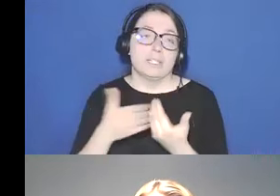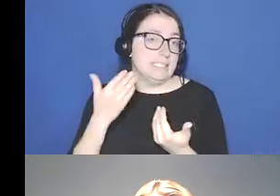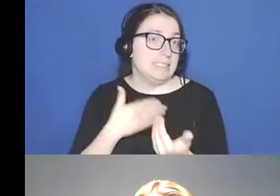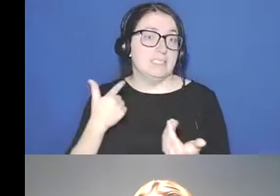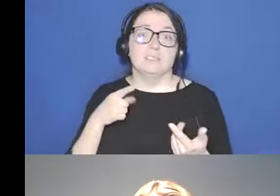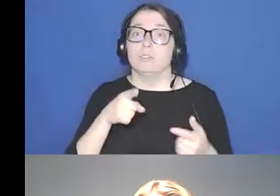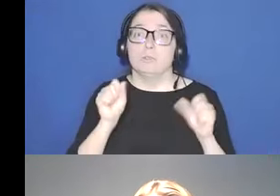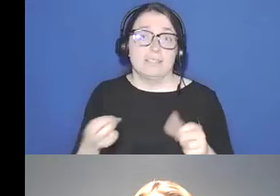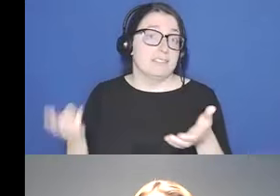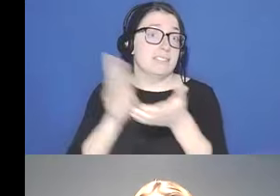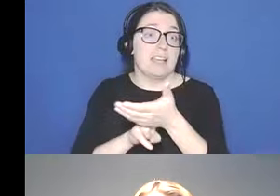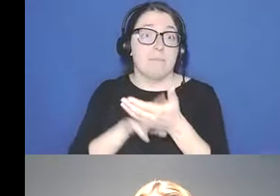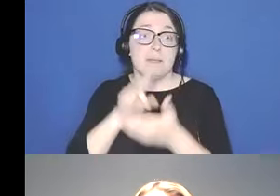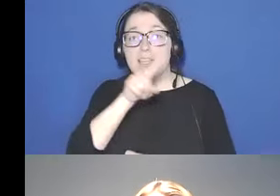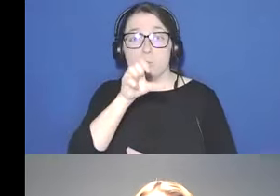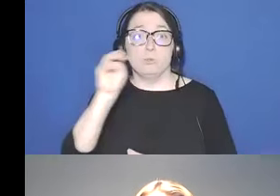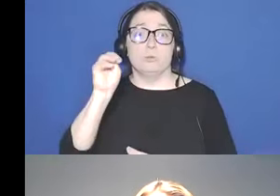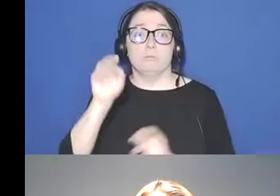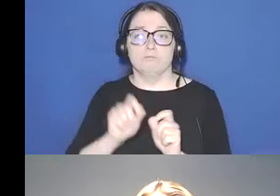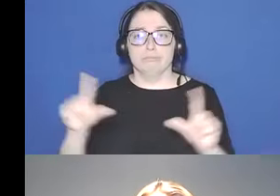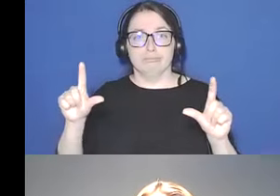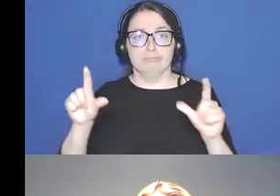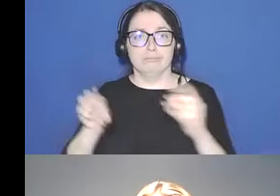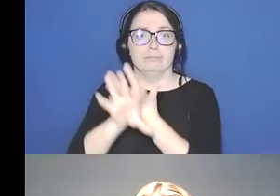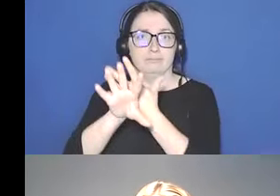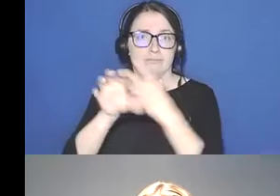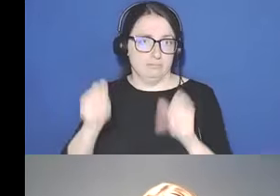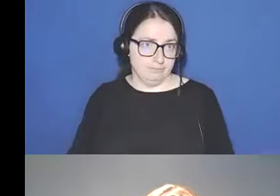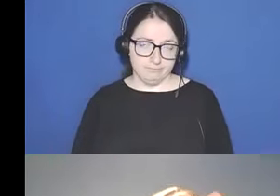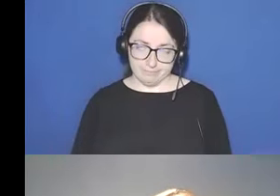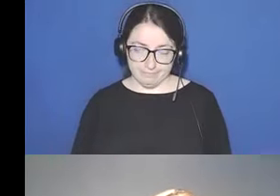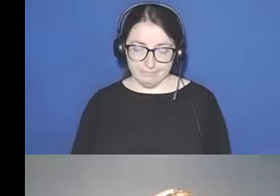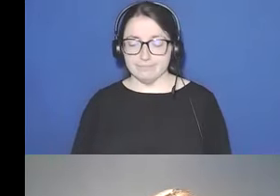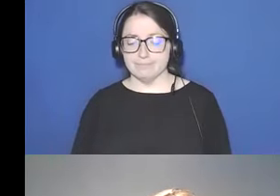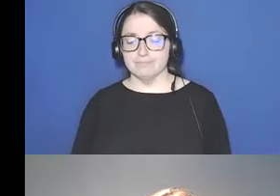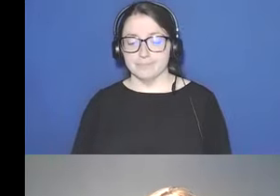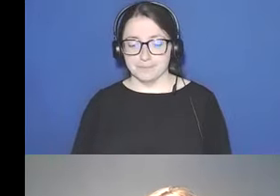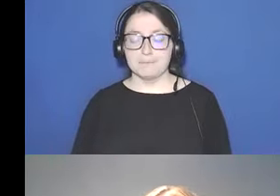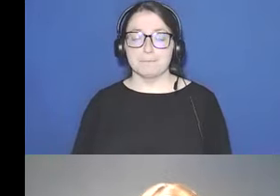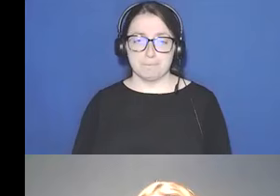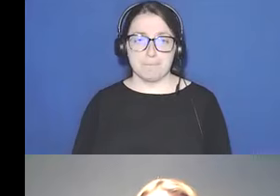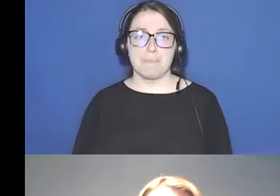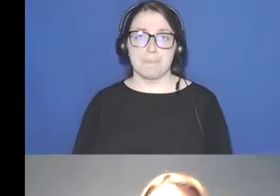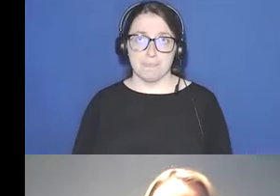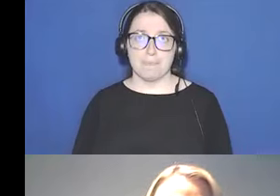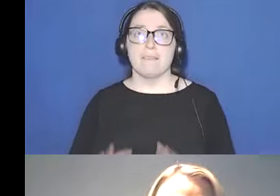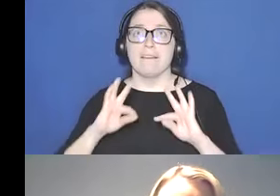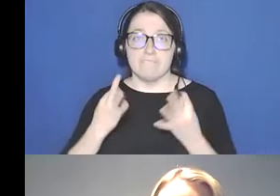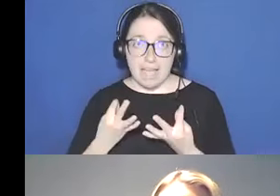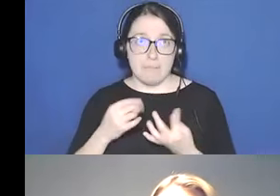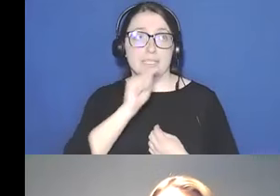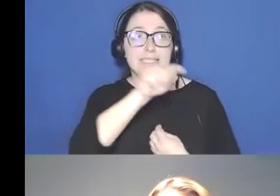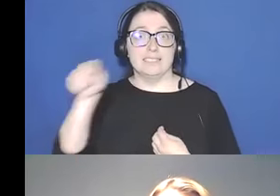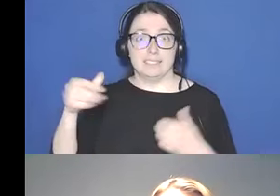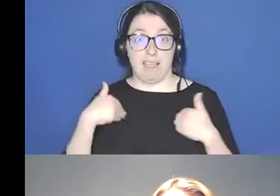go by Zoom to Front Door. Families that have private insurance for